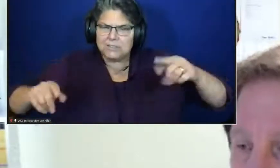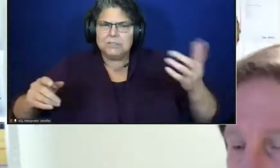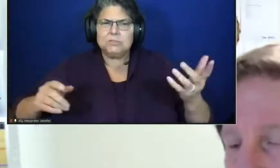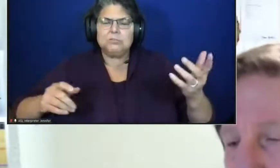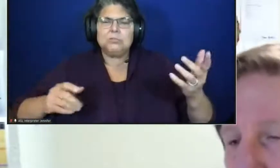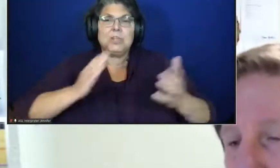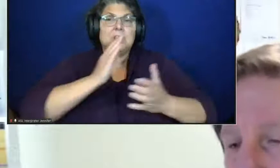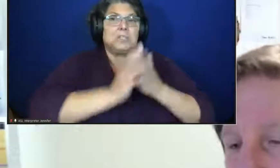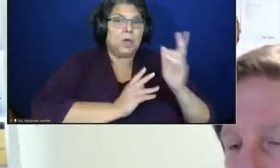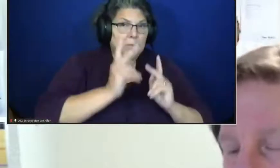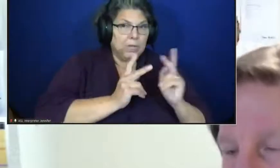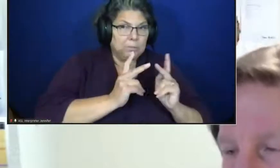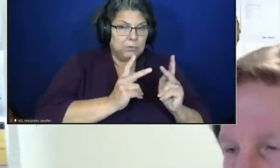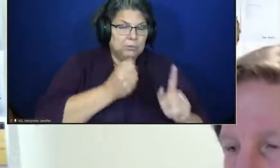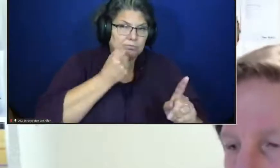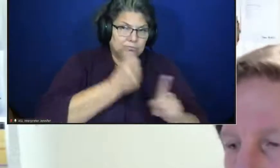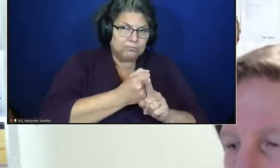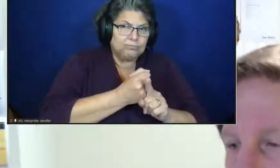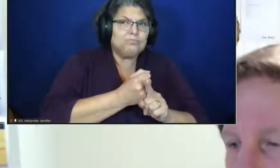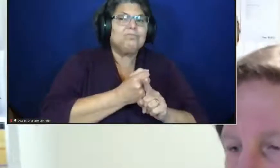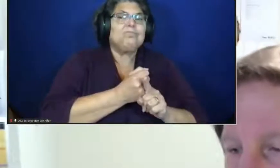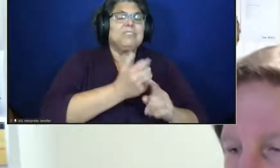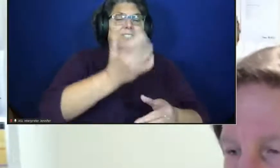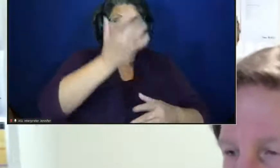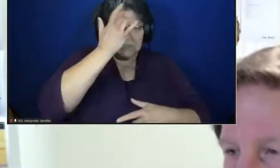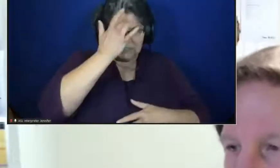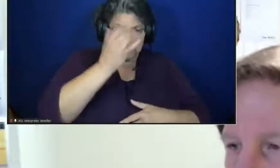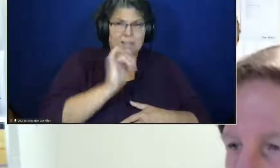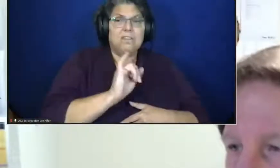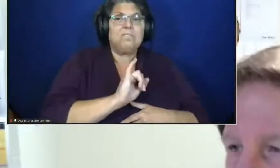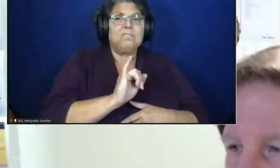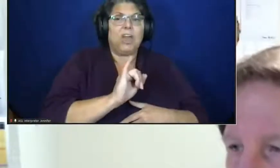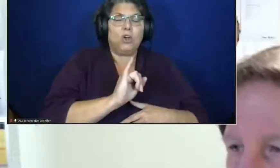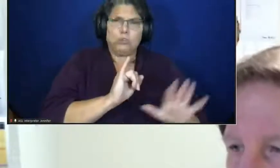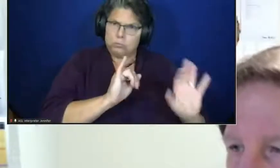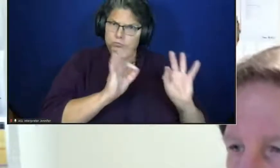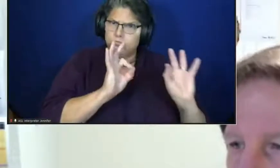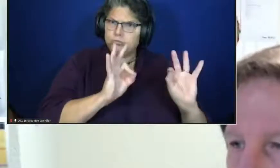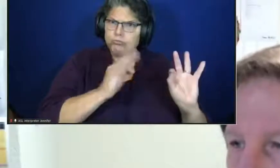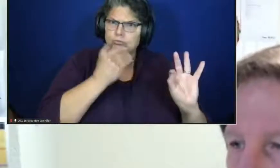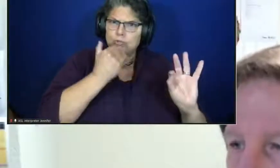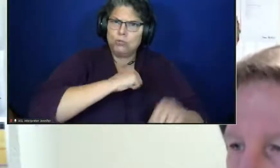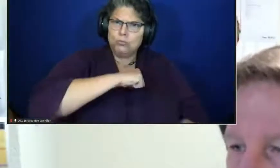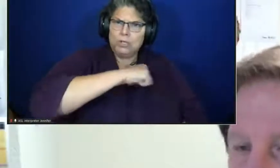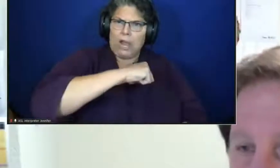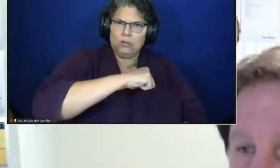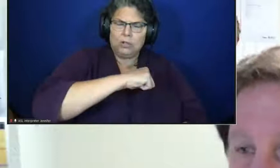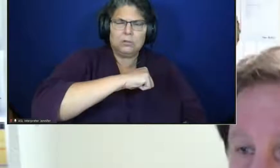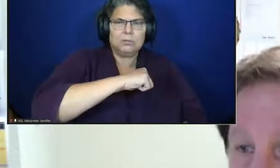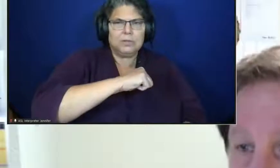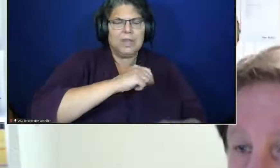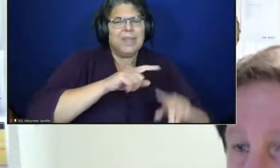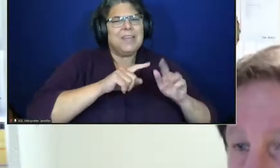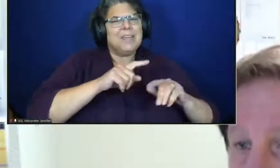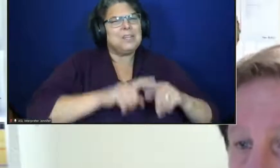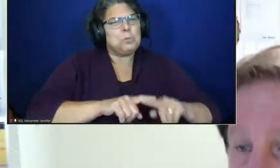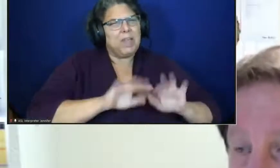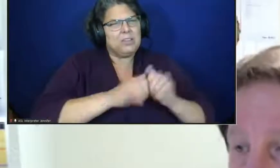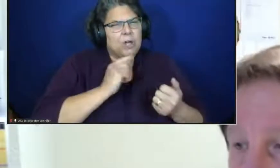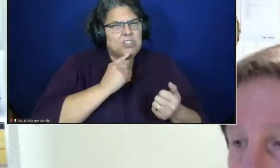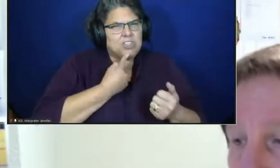people who have had an infection will be very well protected. It usually depends on the severity of